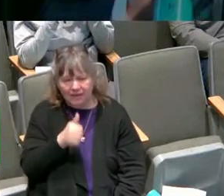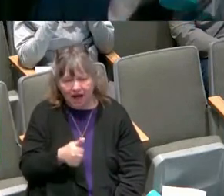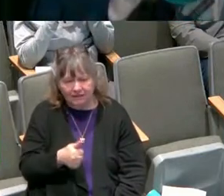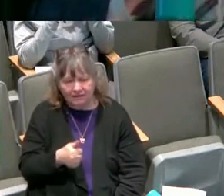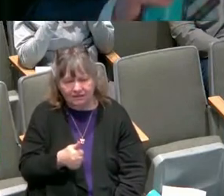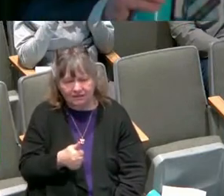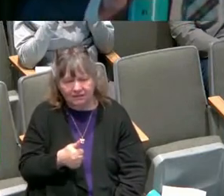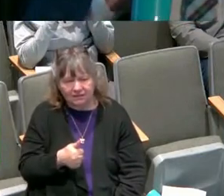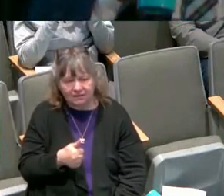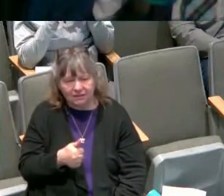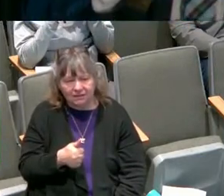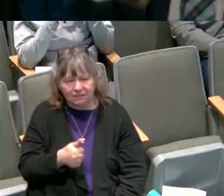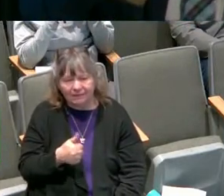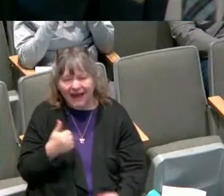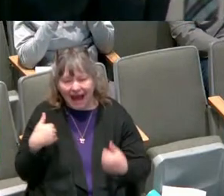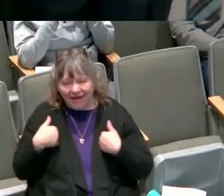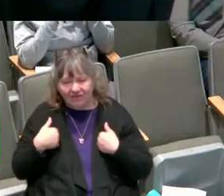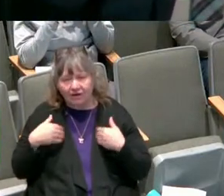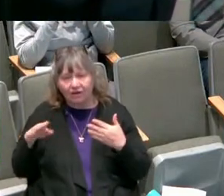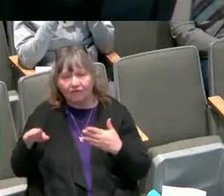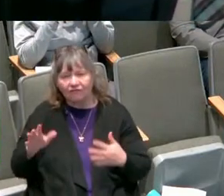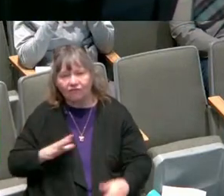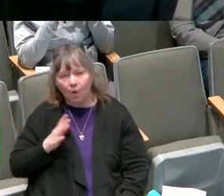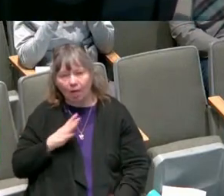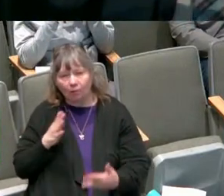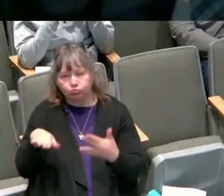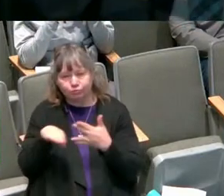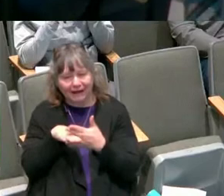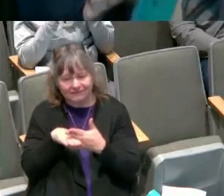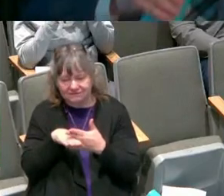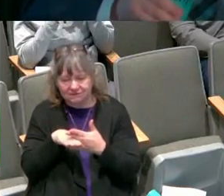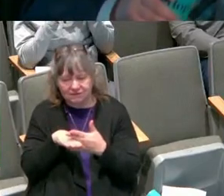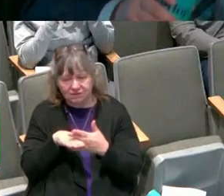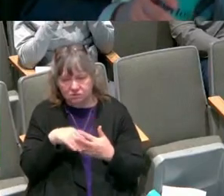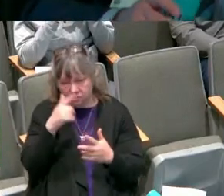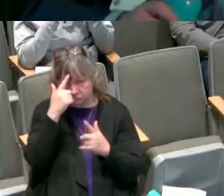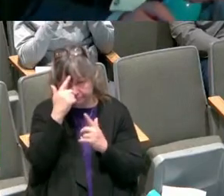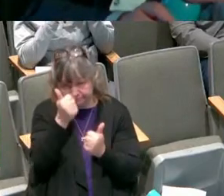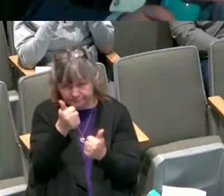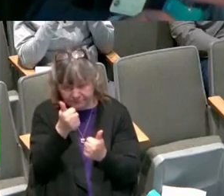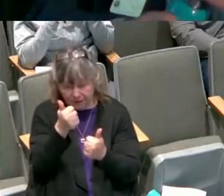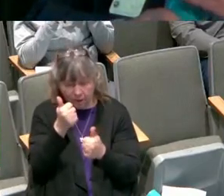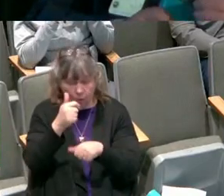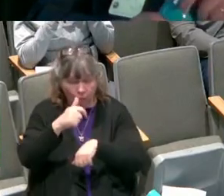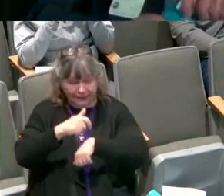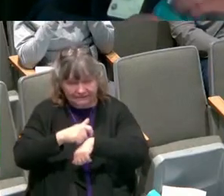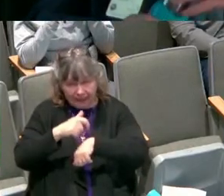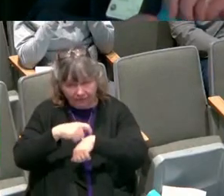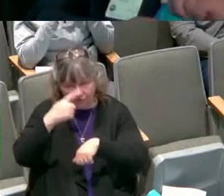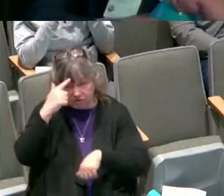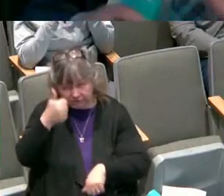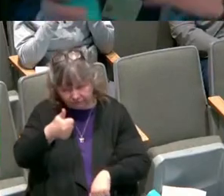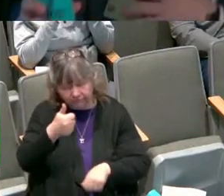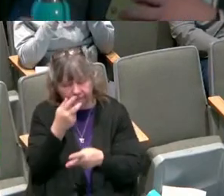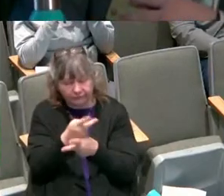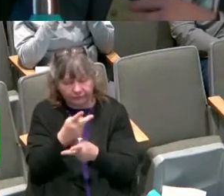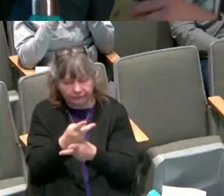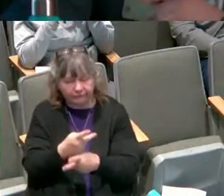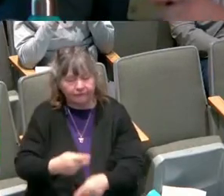be taking any formal breaks this evening so you could build them into your to your schedule